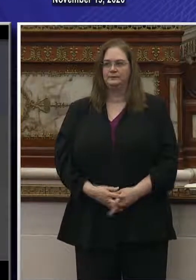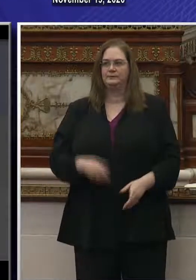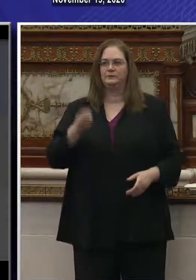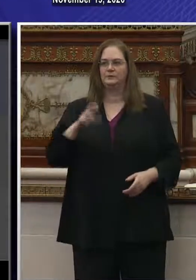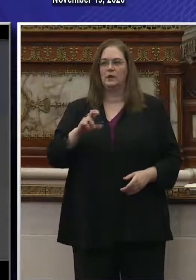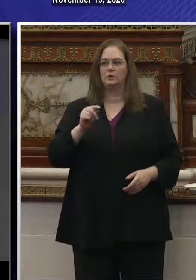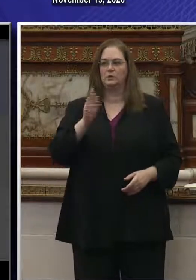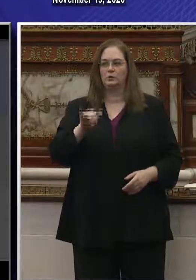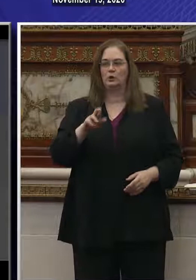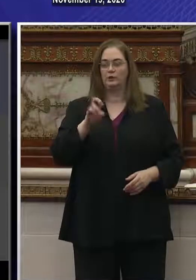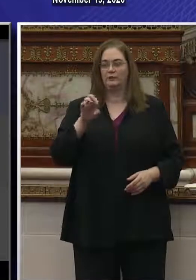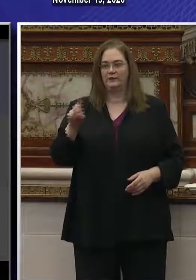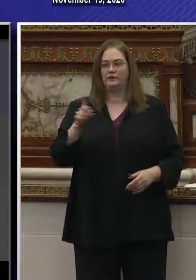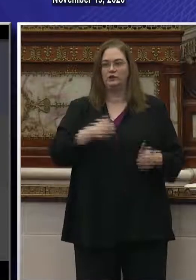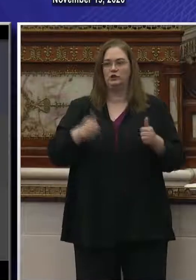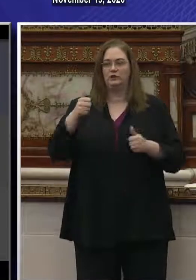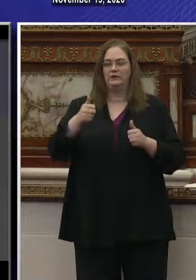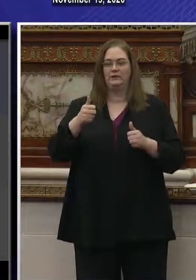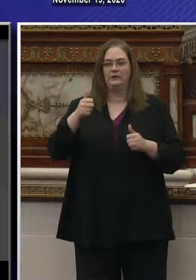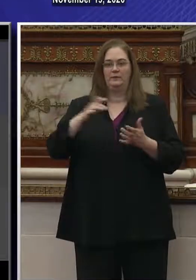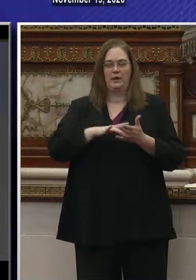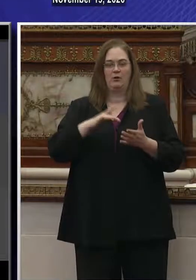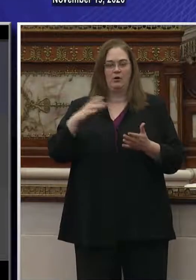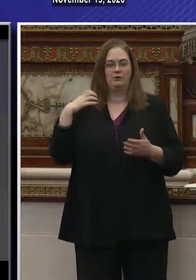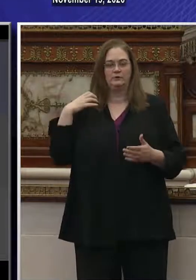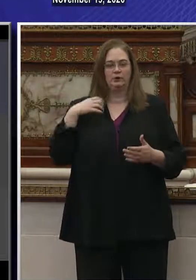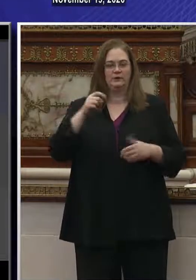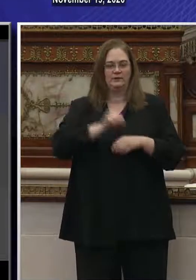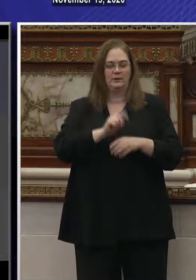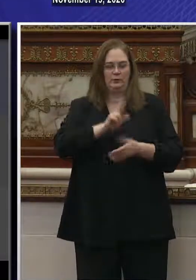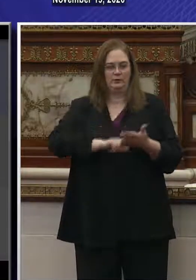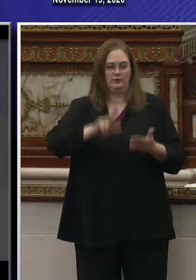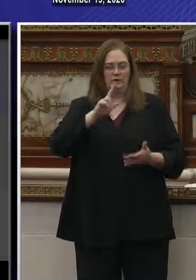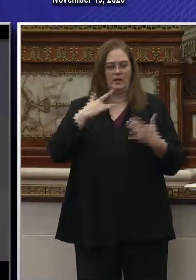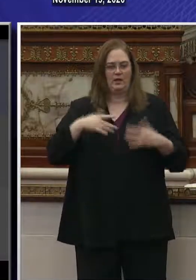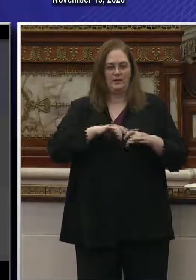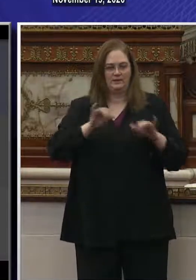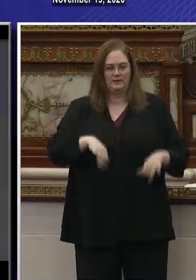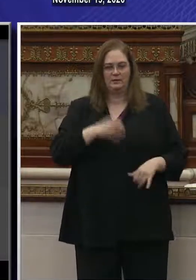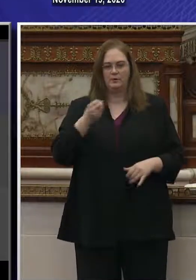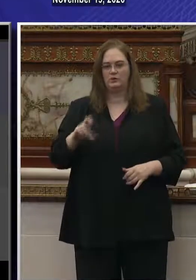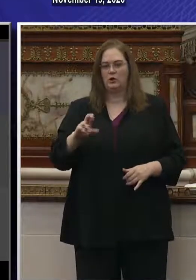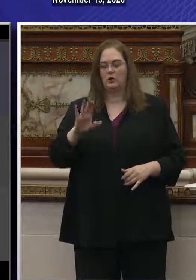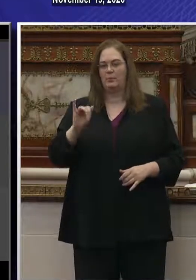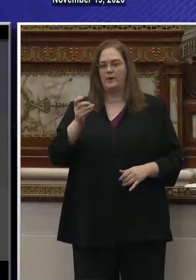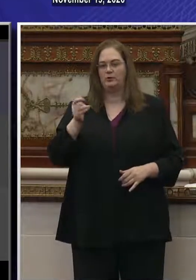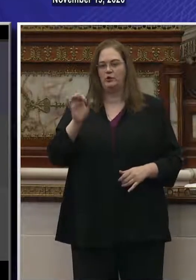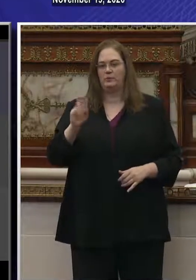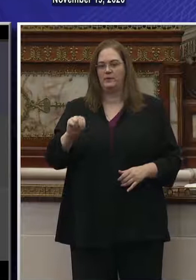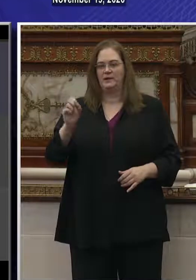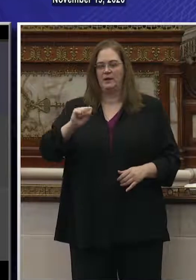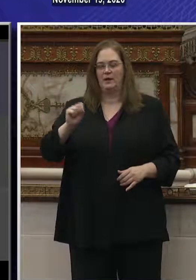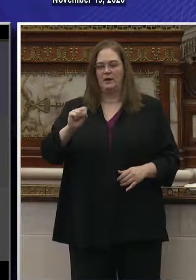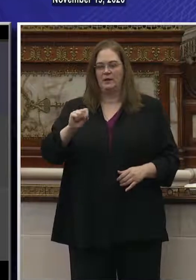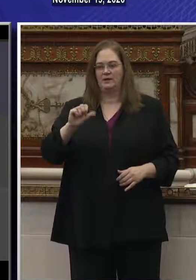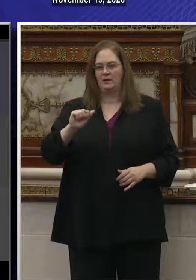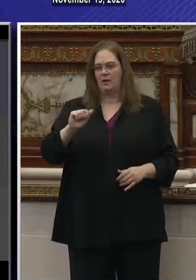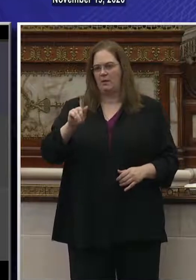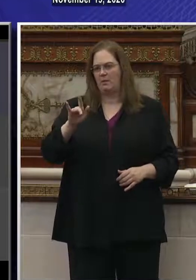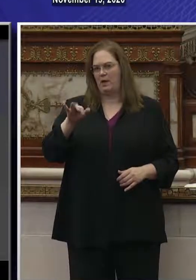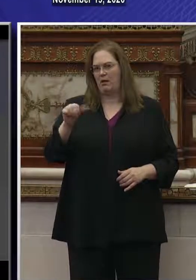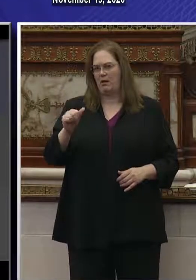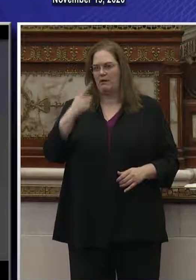Dr. Tony Reed, Chief Medical Officer at Temple University Health System, and Dr. Benjamin S. Abella